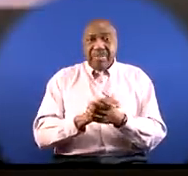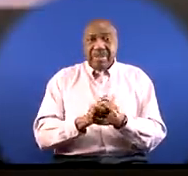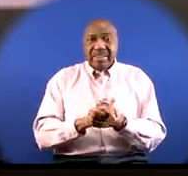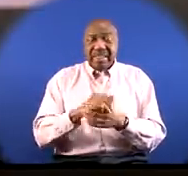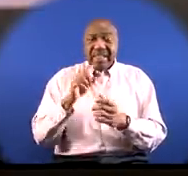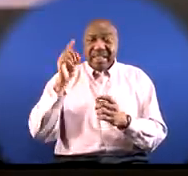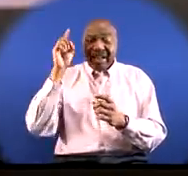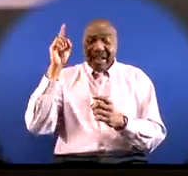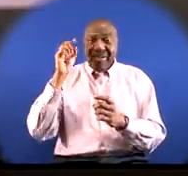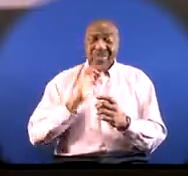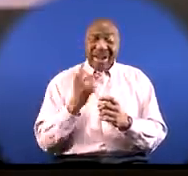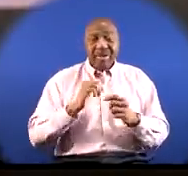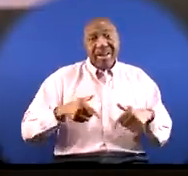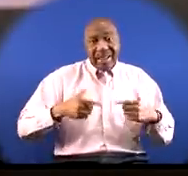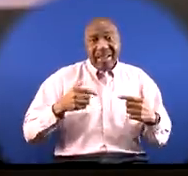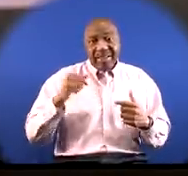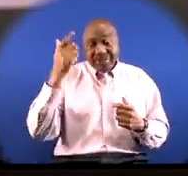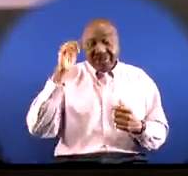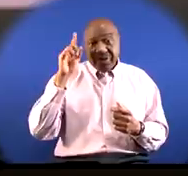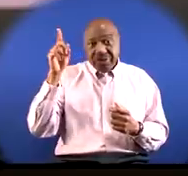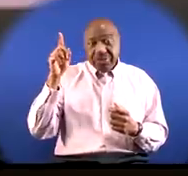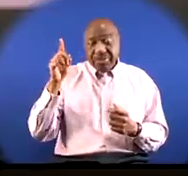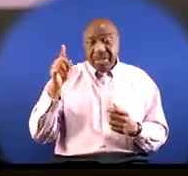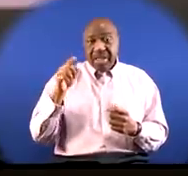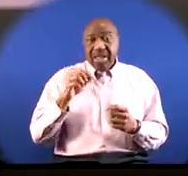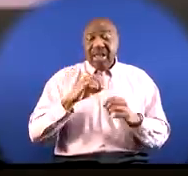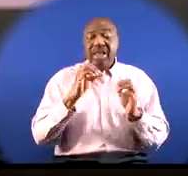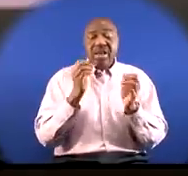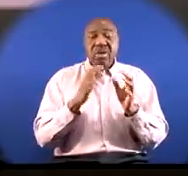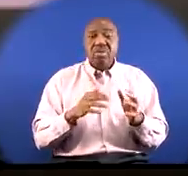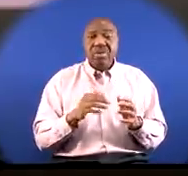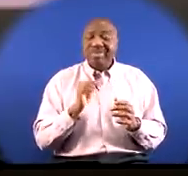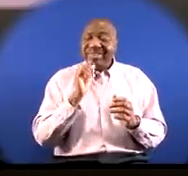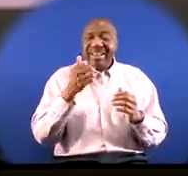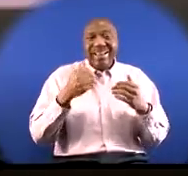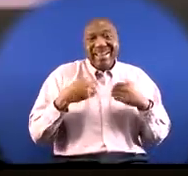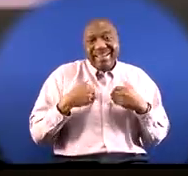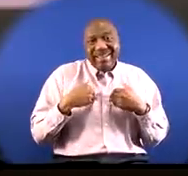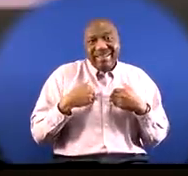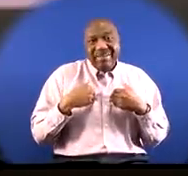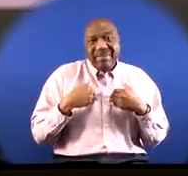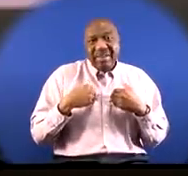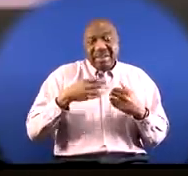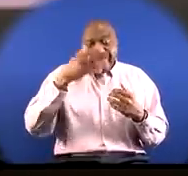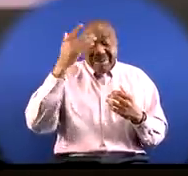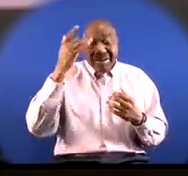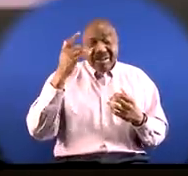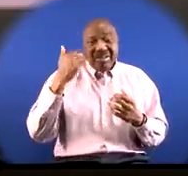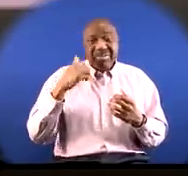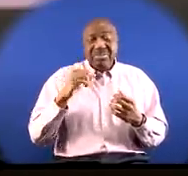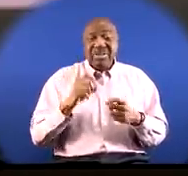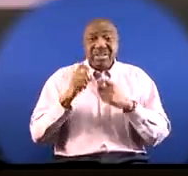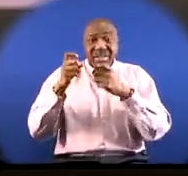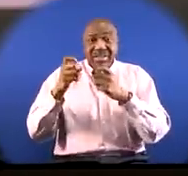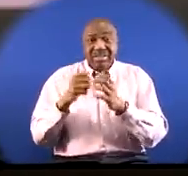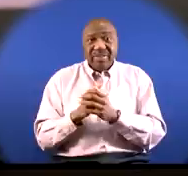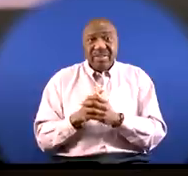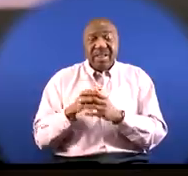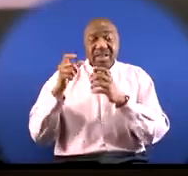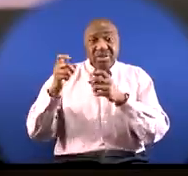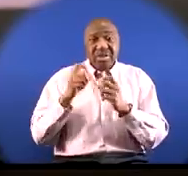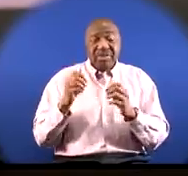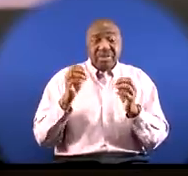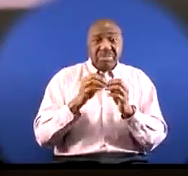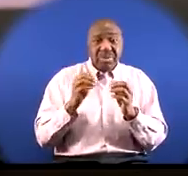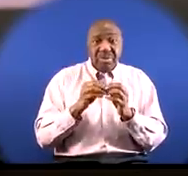kingdom advancement. And we pray that no one will lack as a consequence of what they give today. You'll give back to your sons and daughters as you see fit